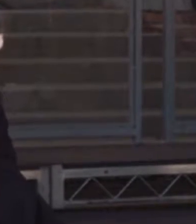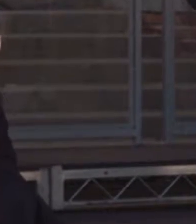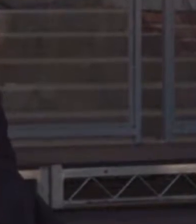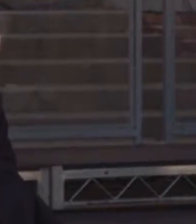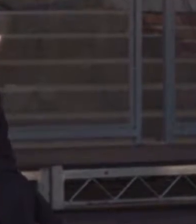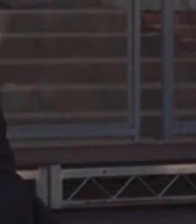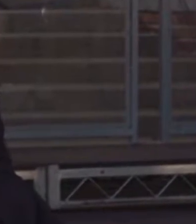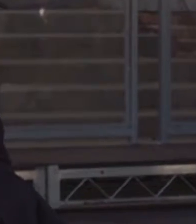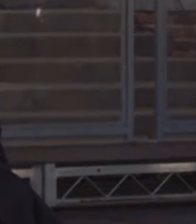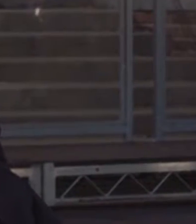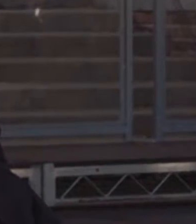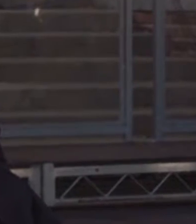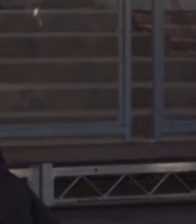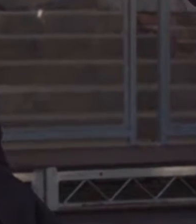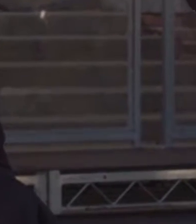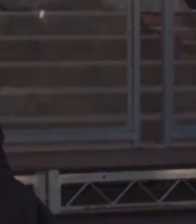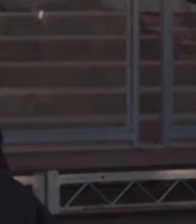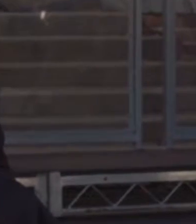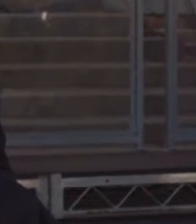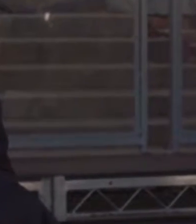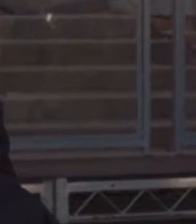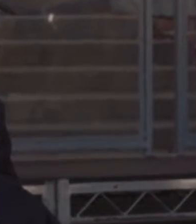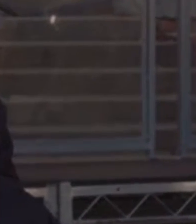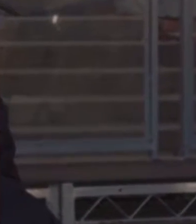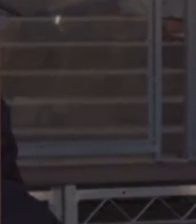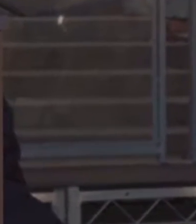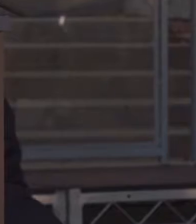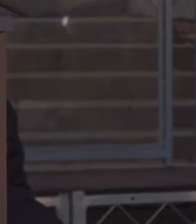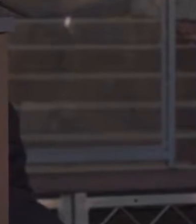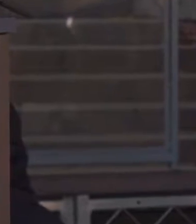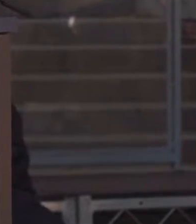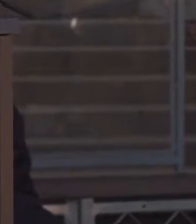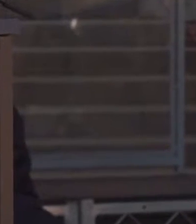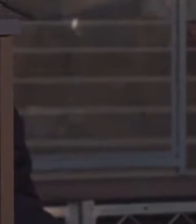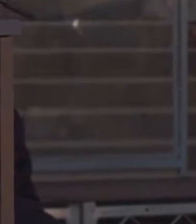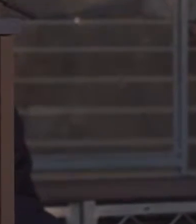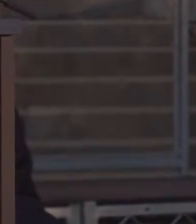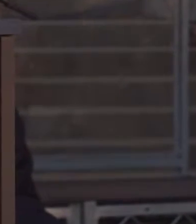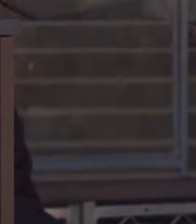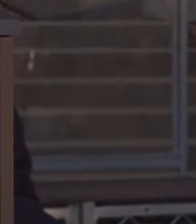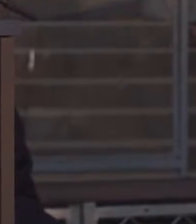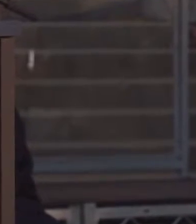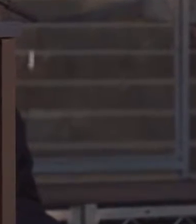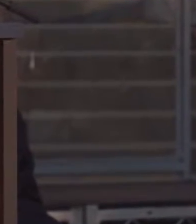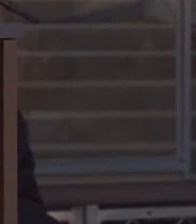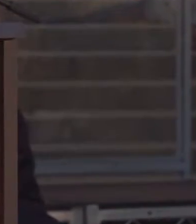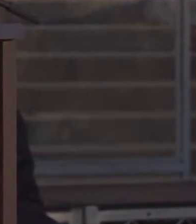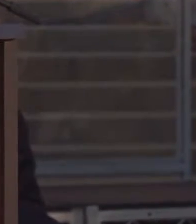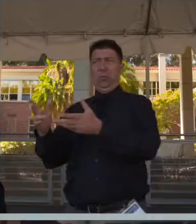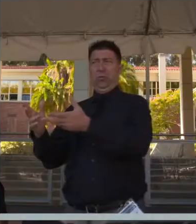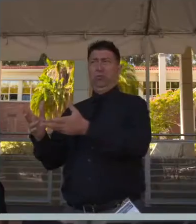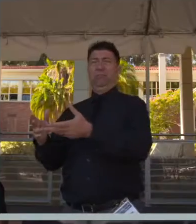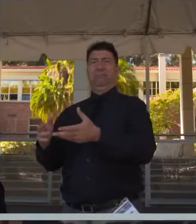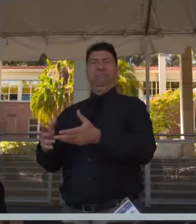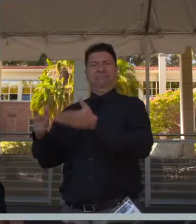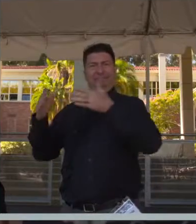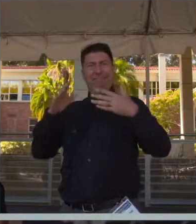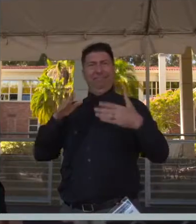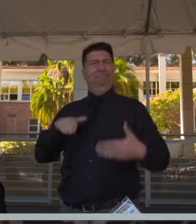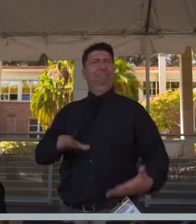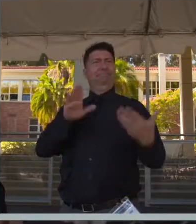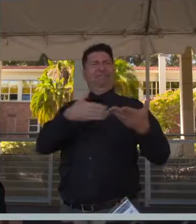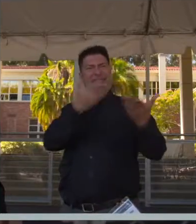Families, friends, faculty, and staff who have come together to celebrate, I'm honored to address these outstanding graduates of the